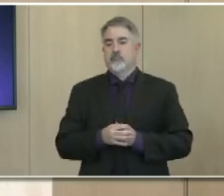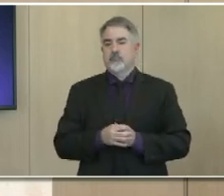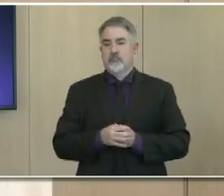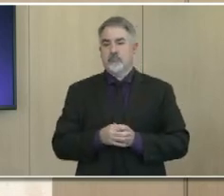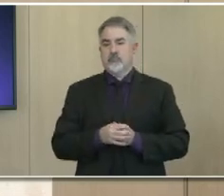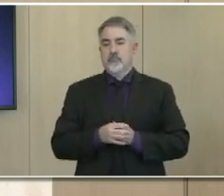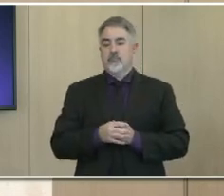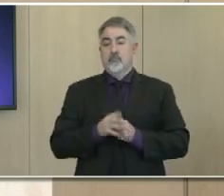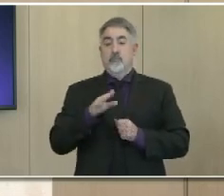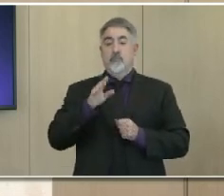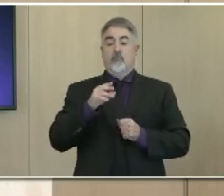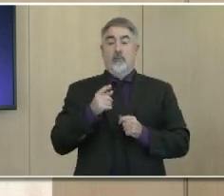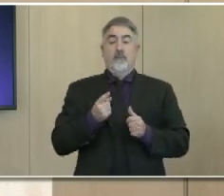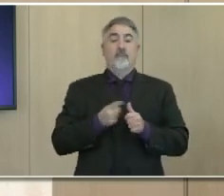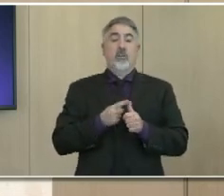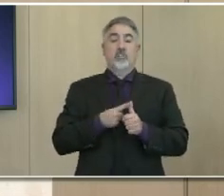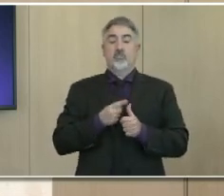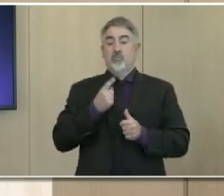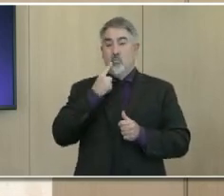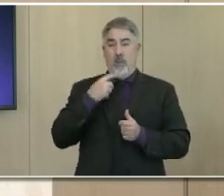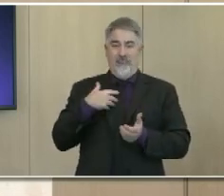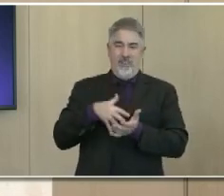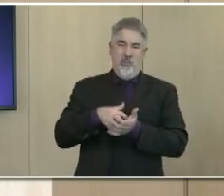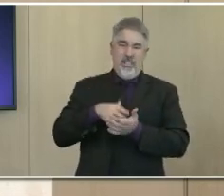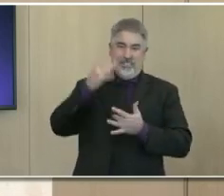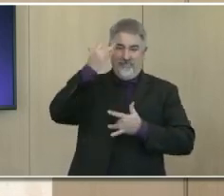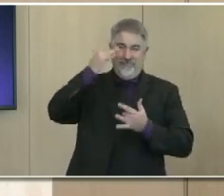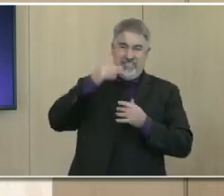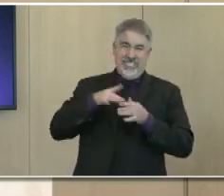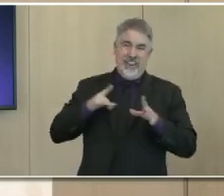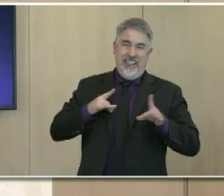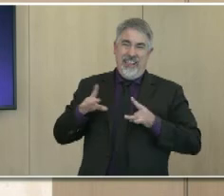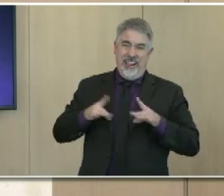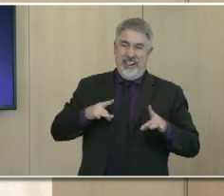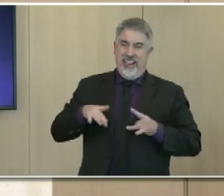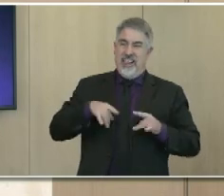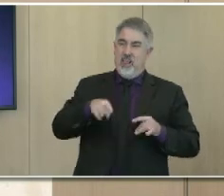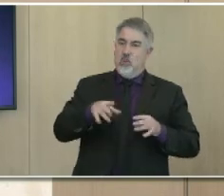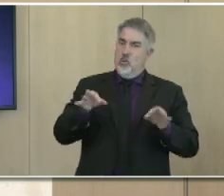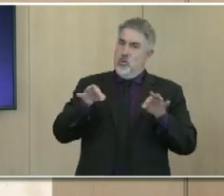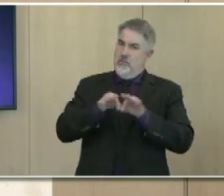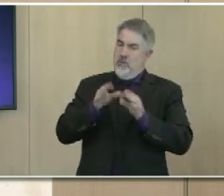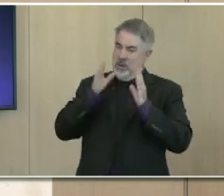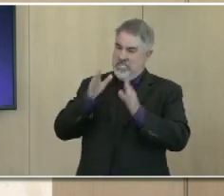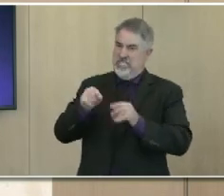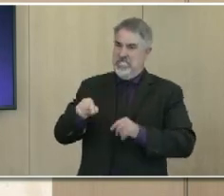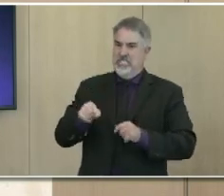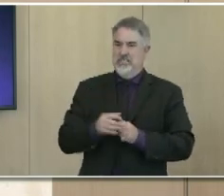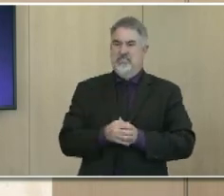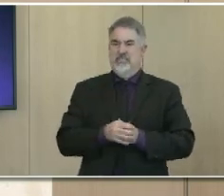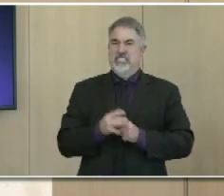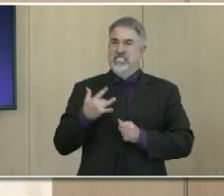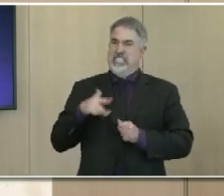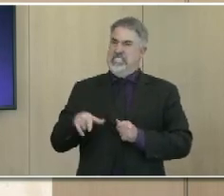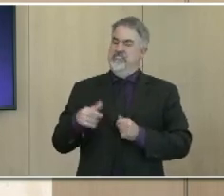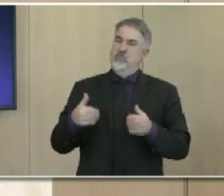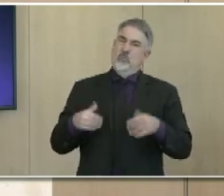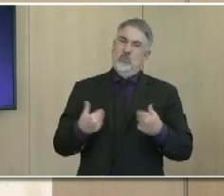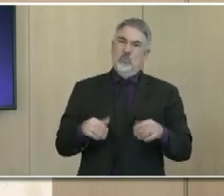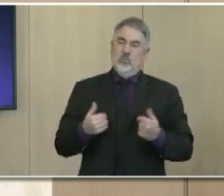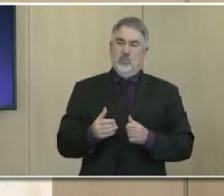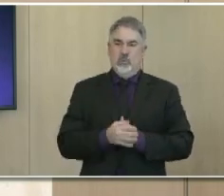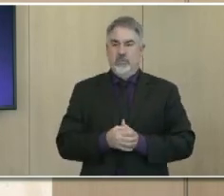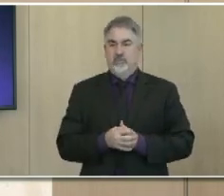prioritized for testing. On the flip side of that, very early on, we asked individuals that